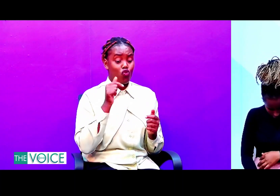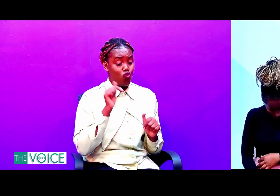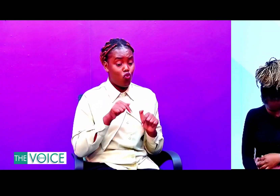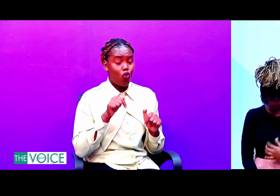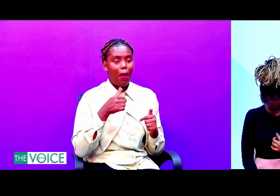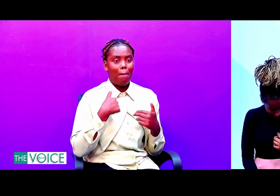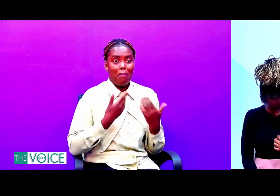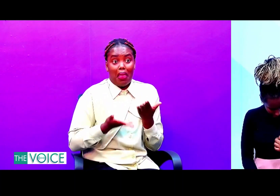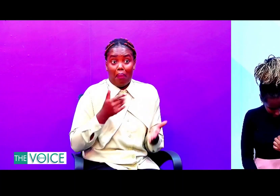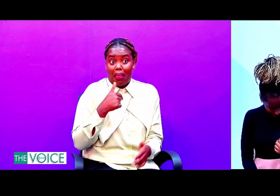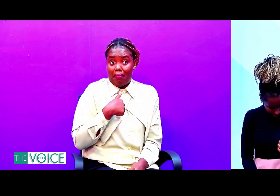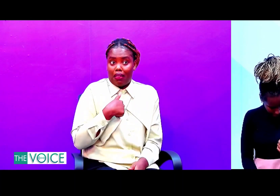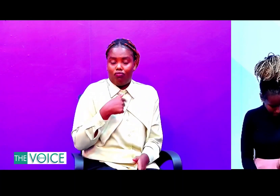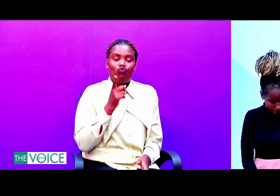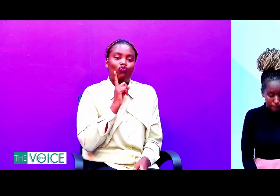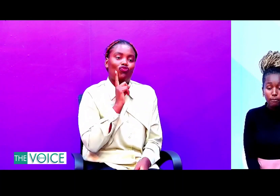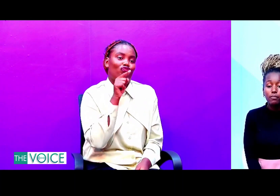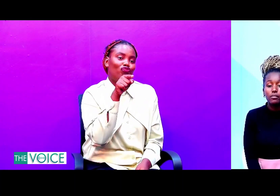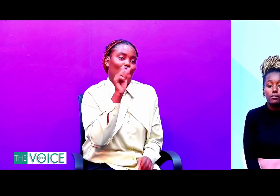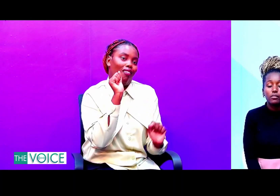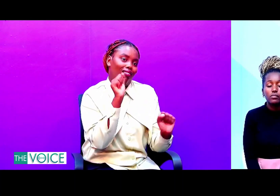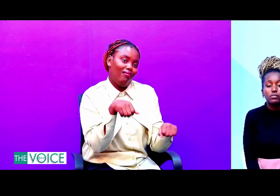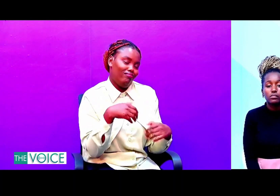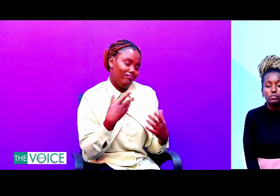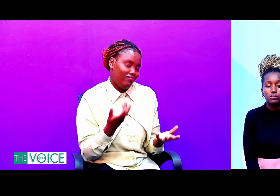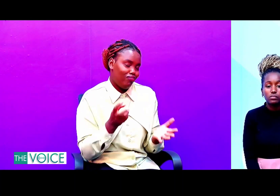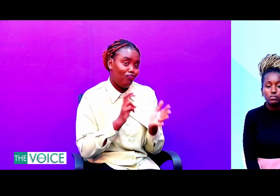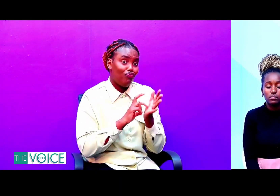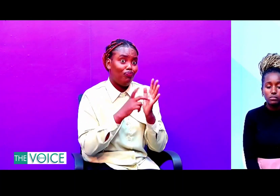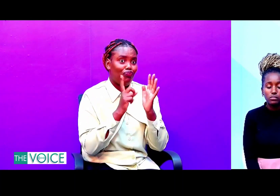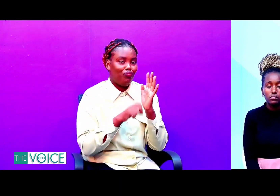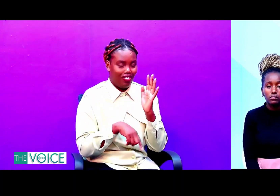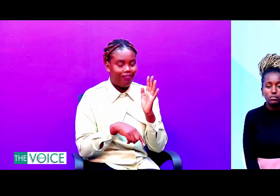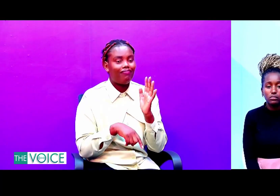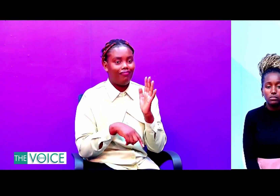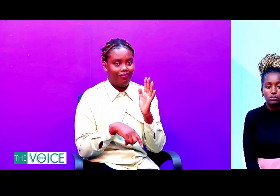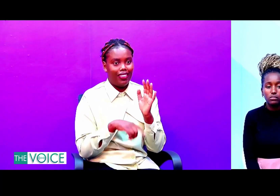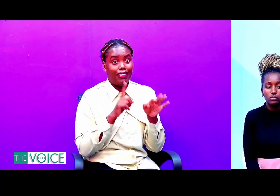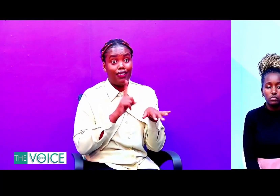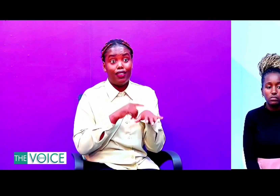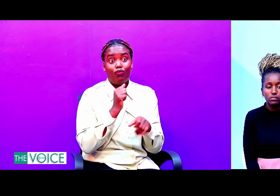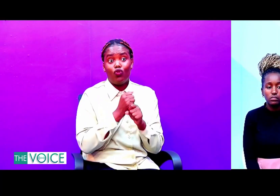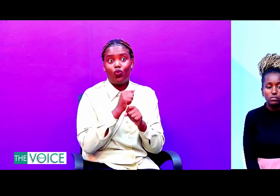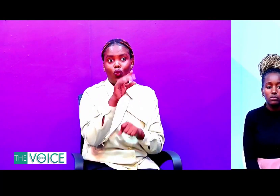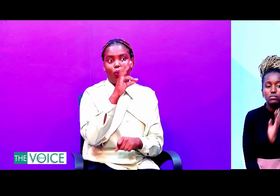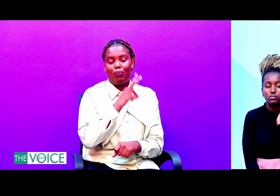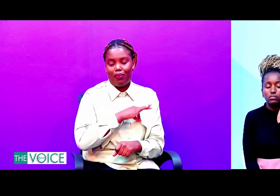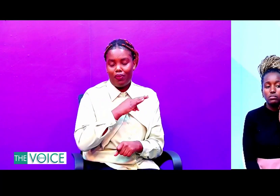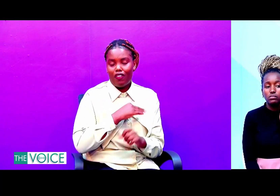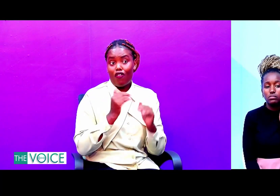with epilepsy to be able to ease in their burden. Today it's me, tomorrow it can be you.